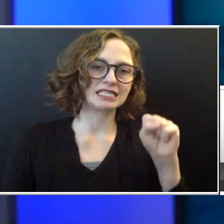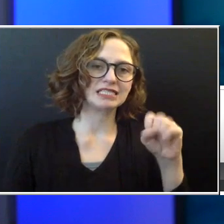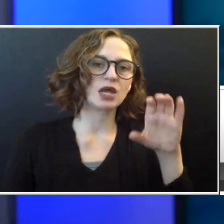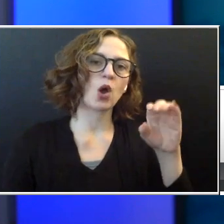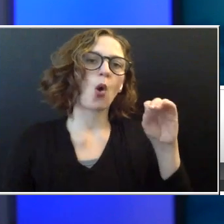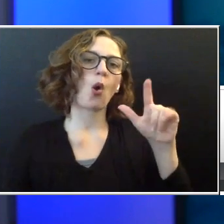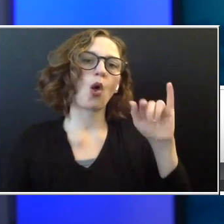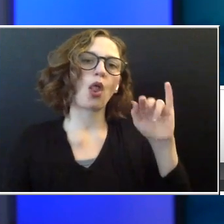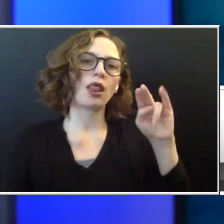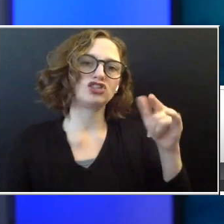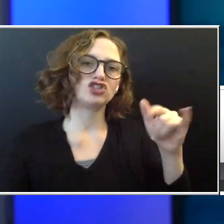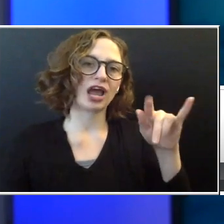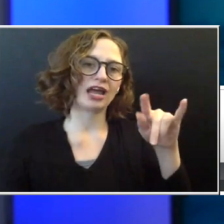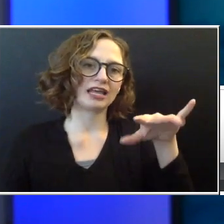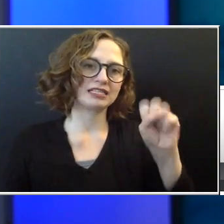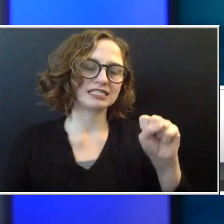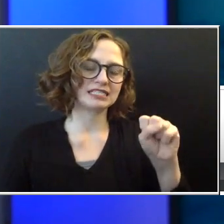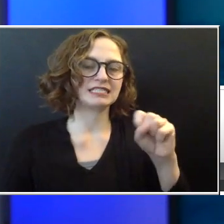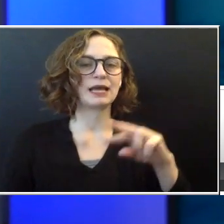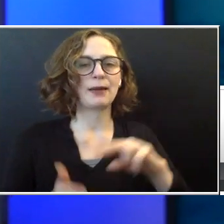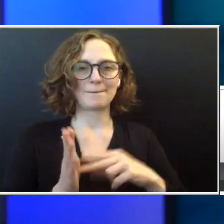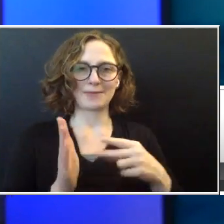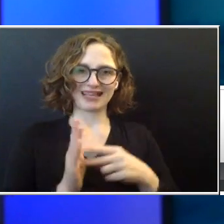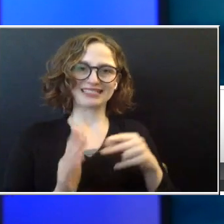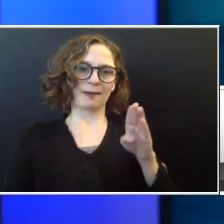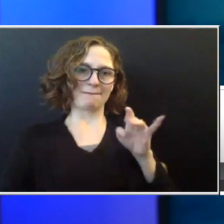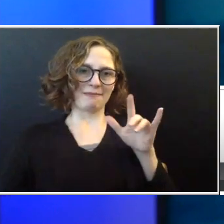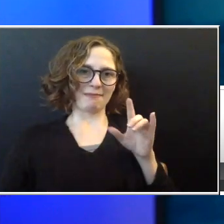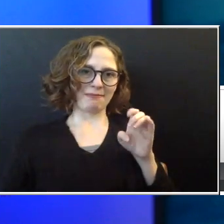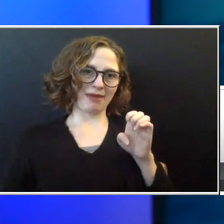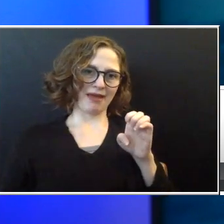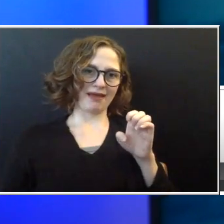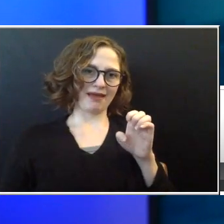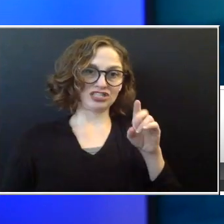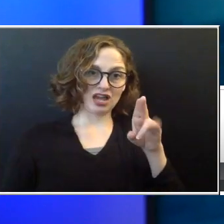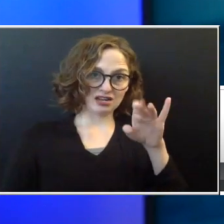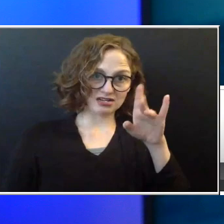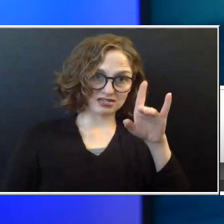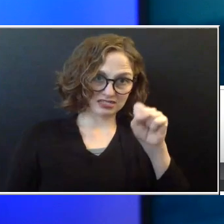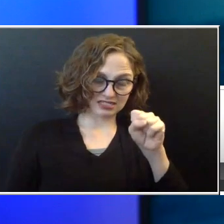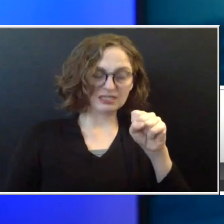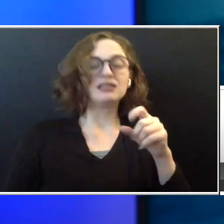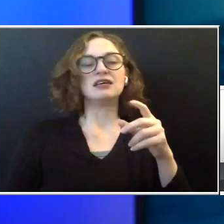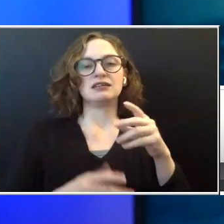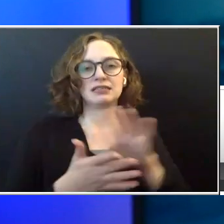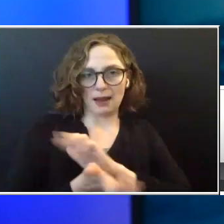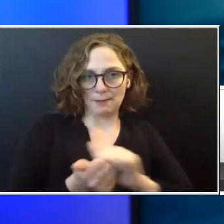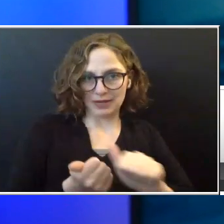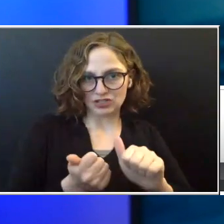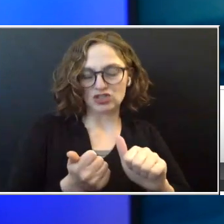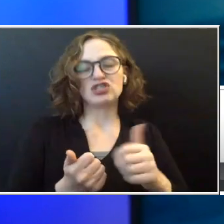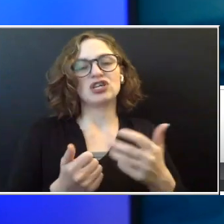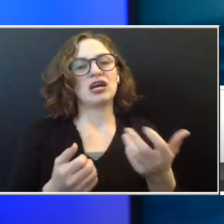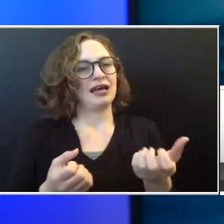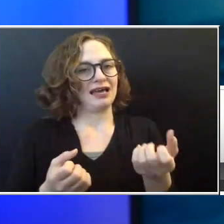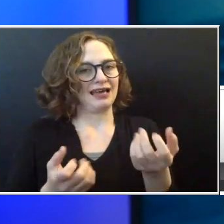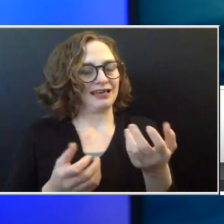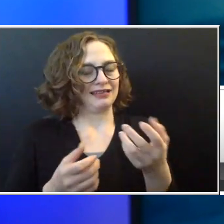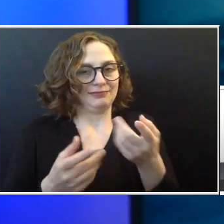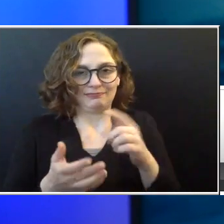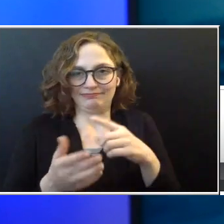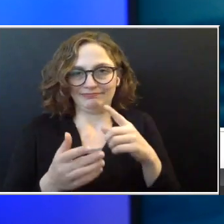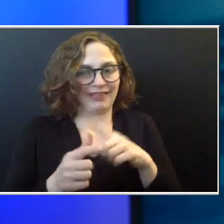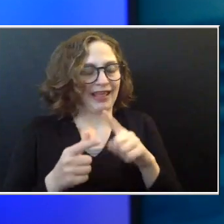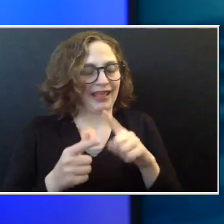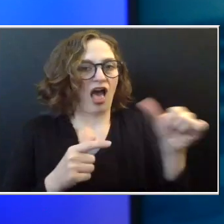The problem is that disease does not increase your blood work or lab tests that we use to share organs as much as other diseases. So at the end of